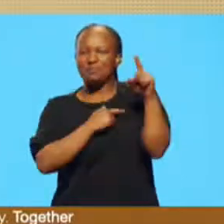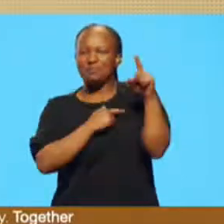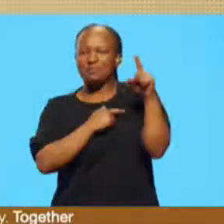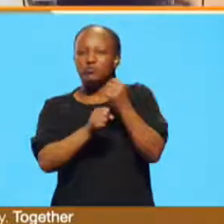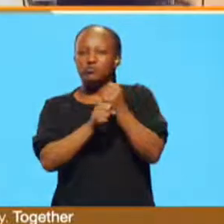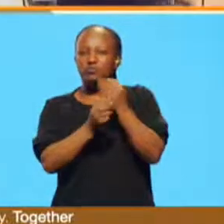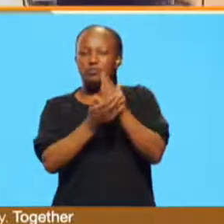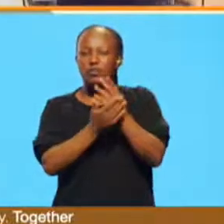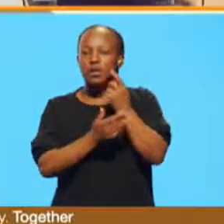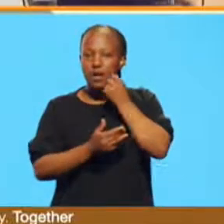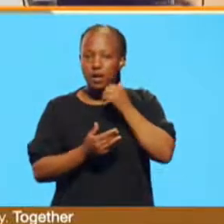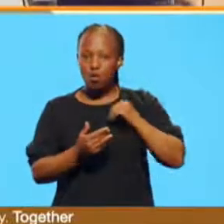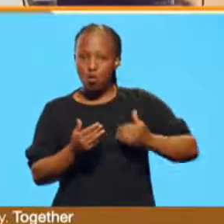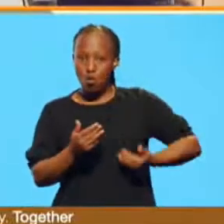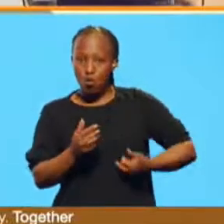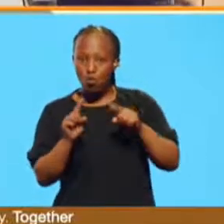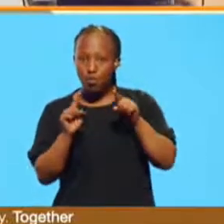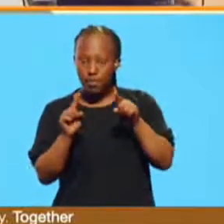gender mainstreaming